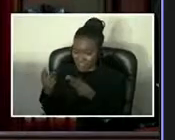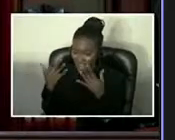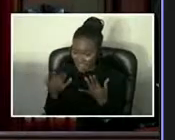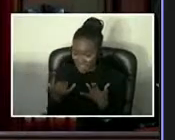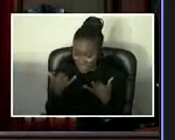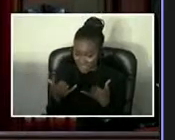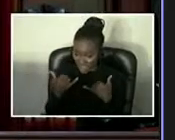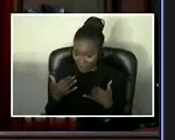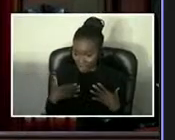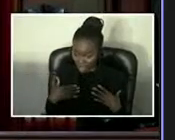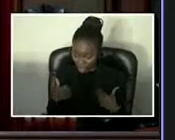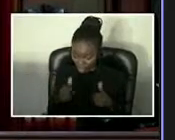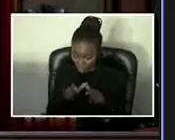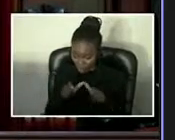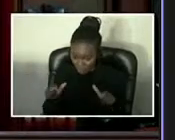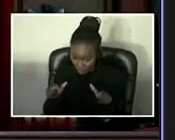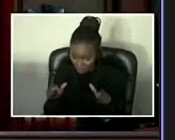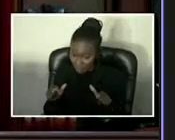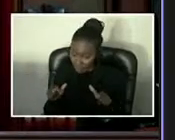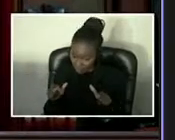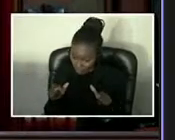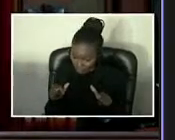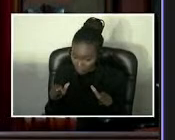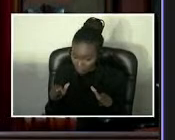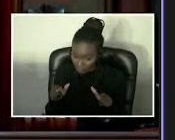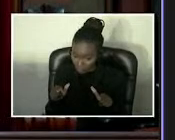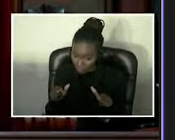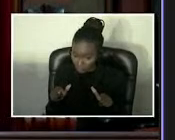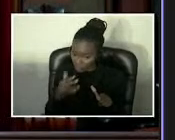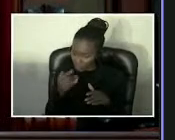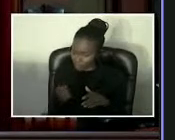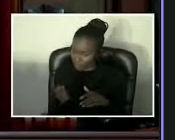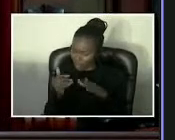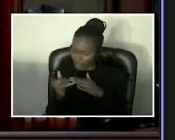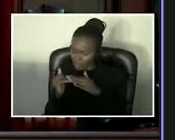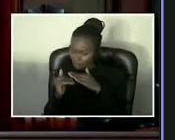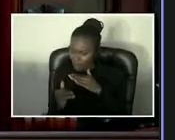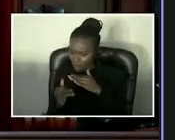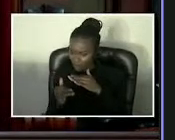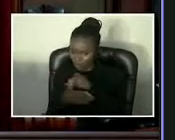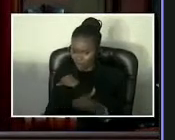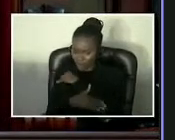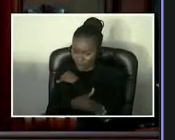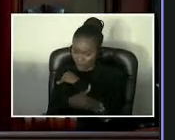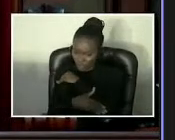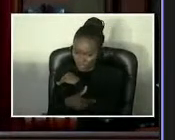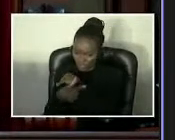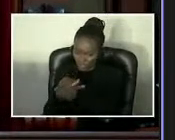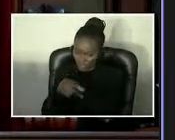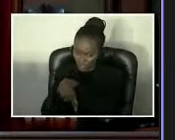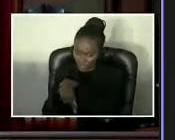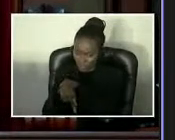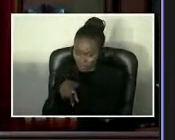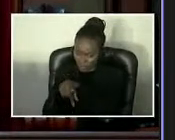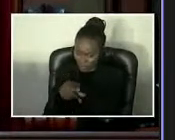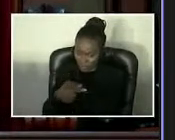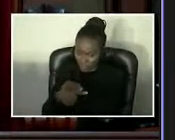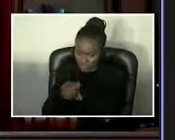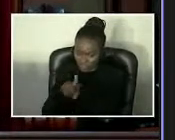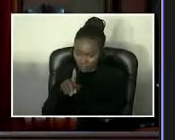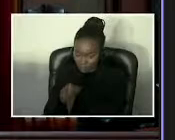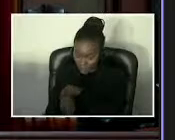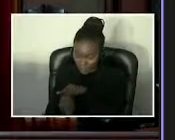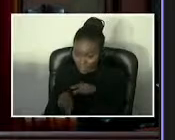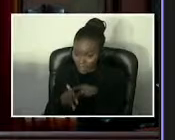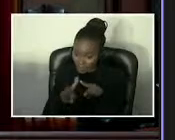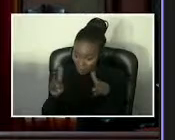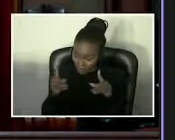relative to population are average or only slightly below average for a country with each gdp per capita however the accessibility and